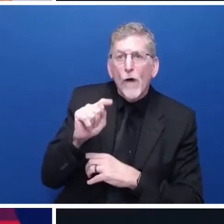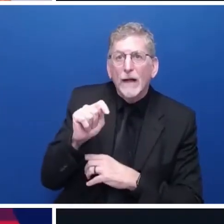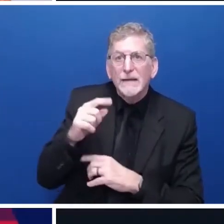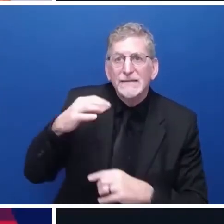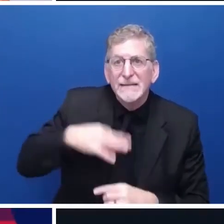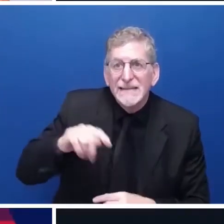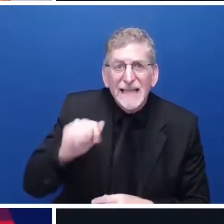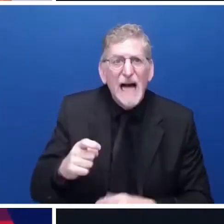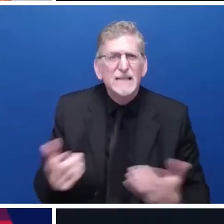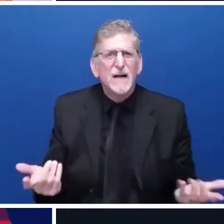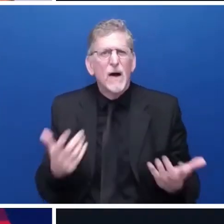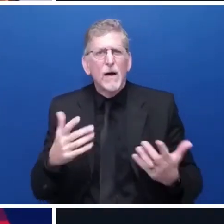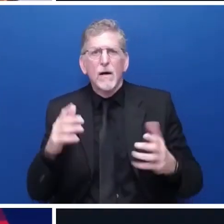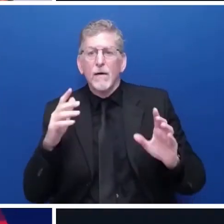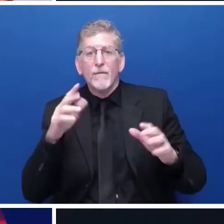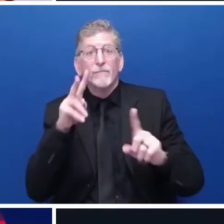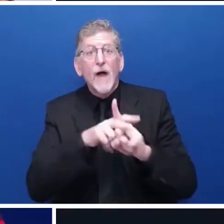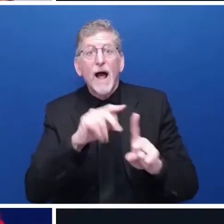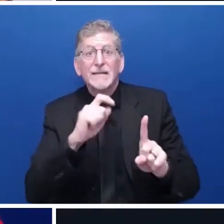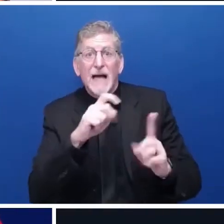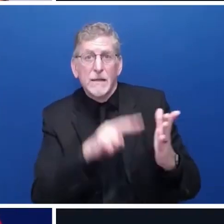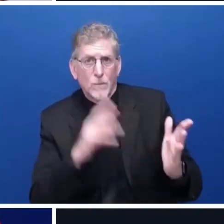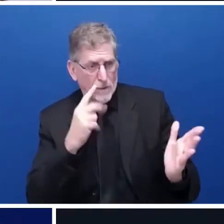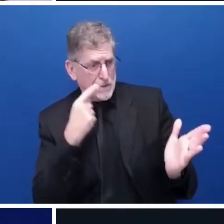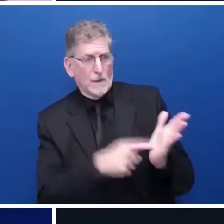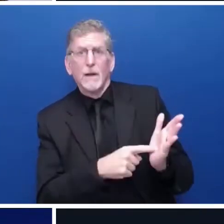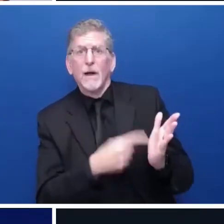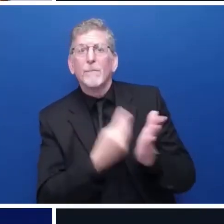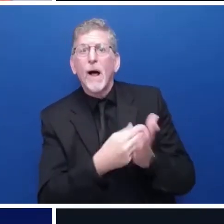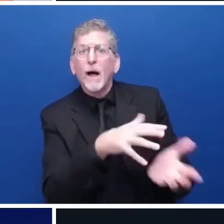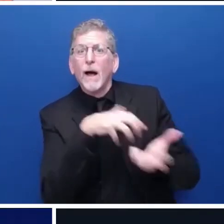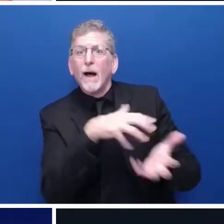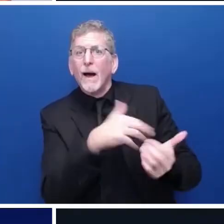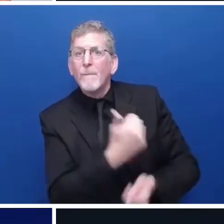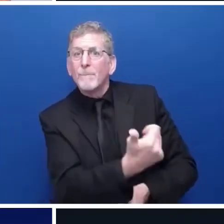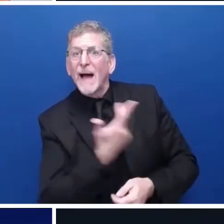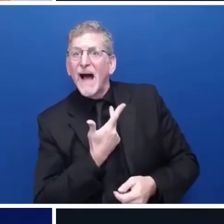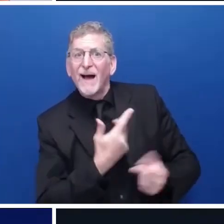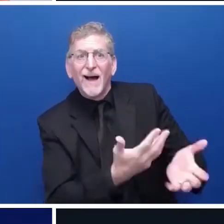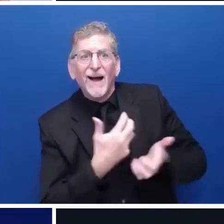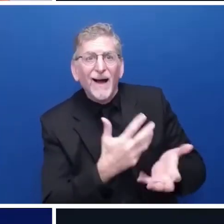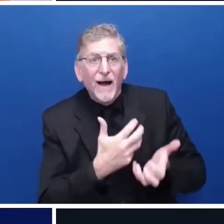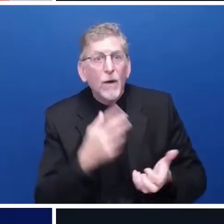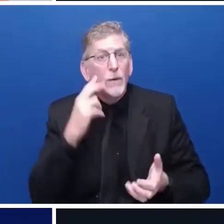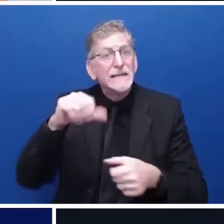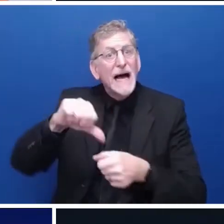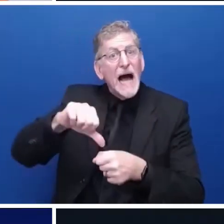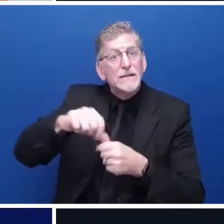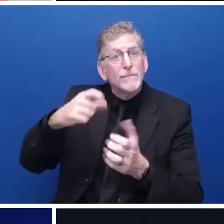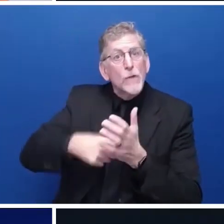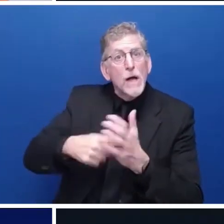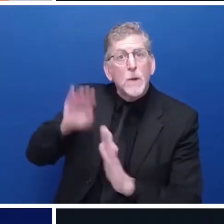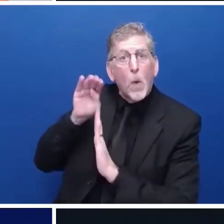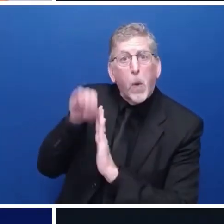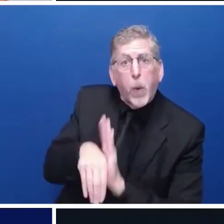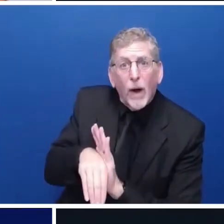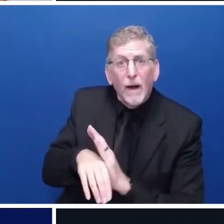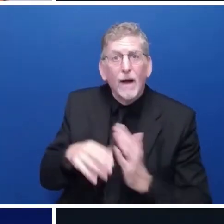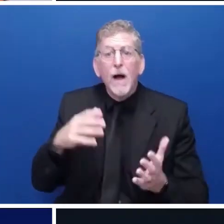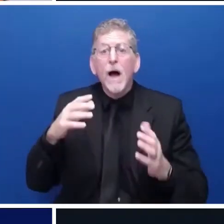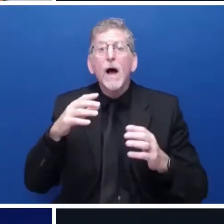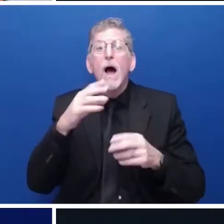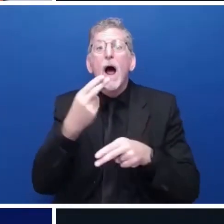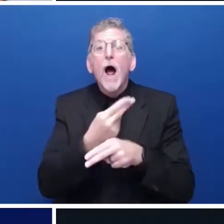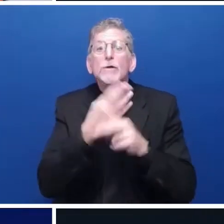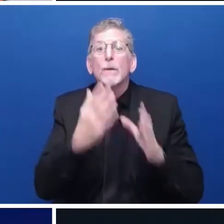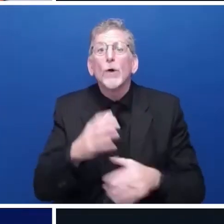trends going in sort of the wind in Trump's sails heading into this speech. I think it will be a powerful speech, a strong speech, and